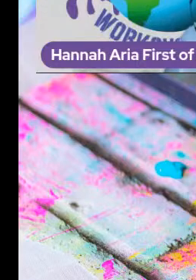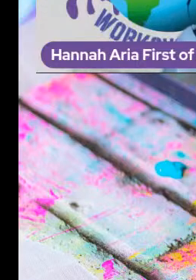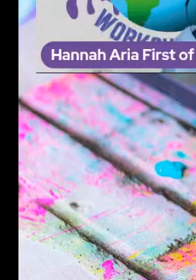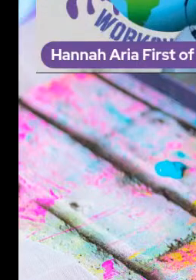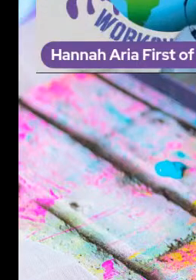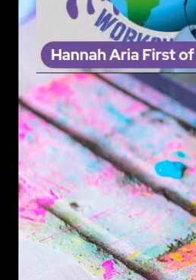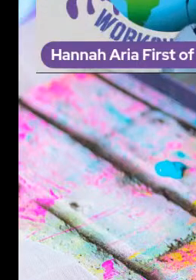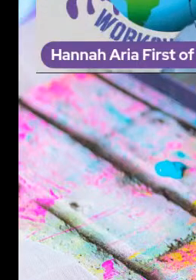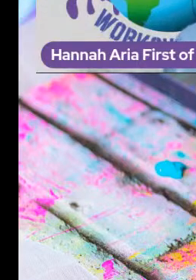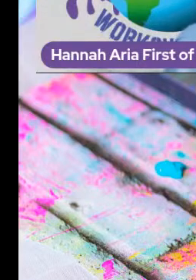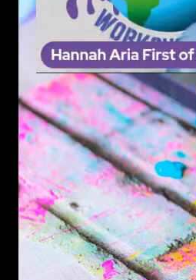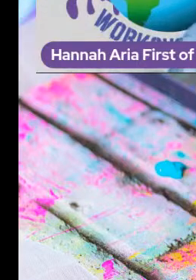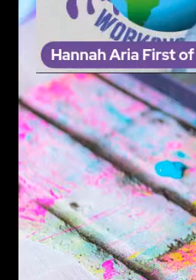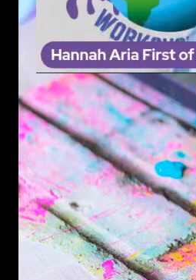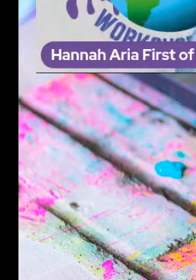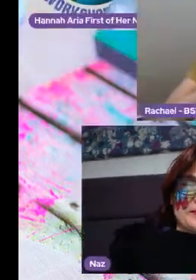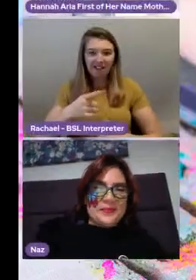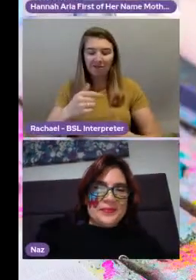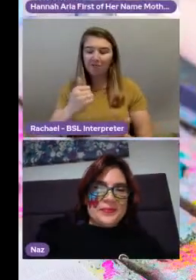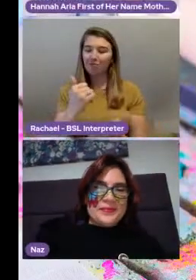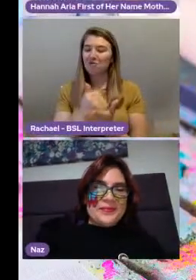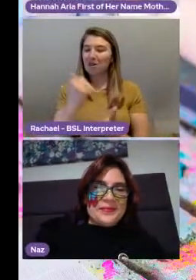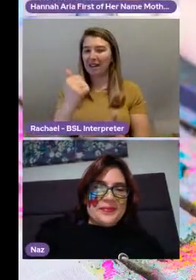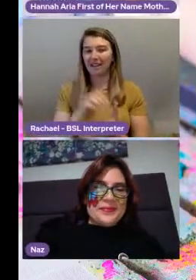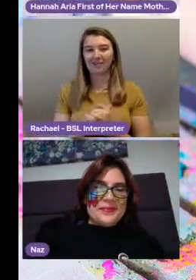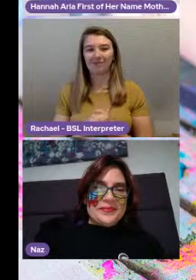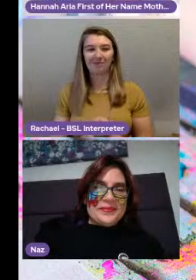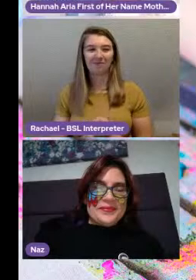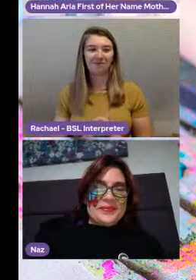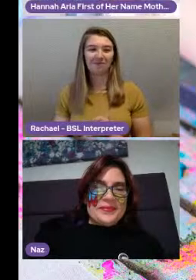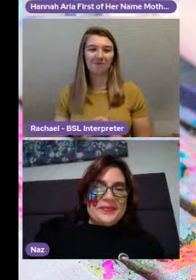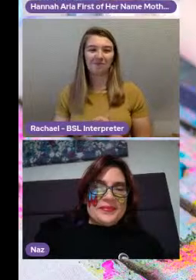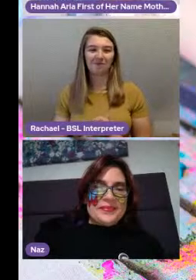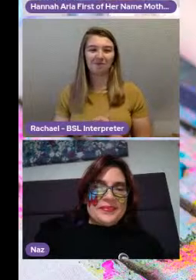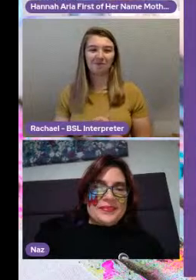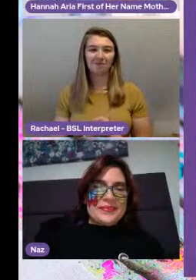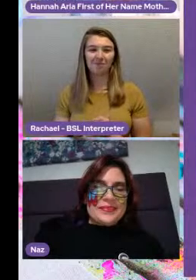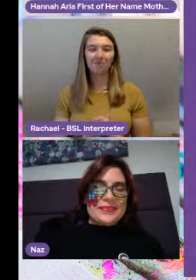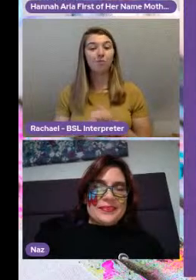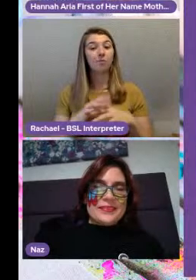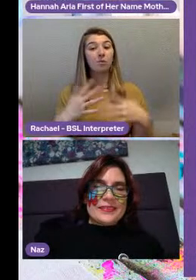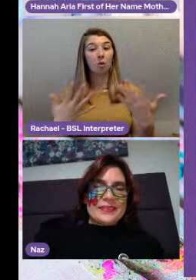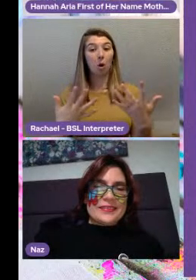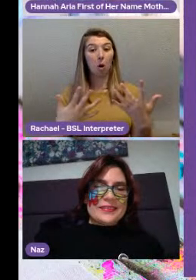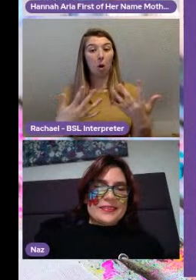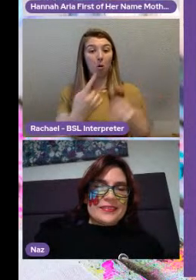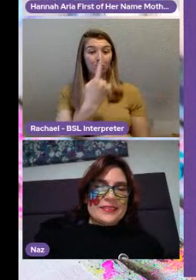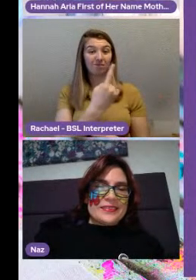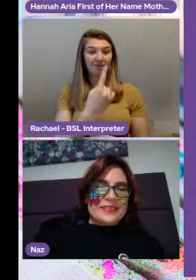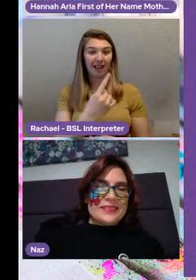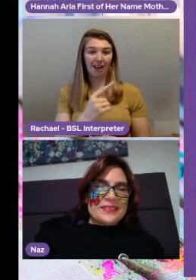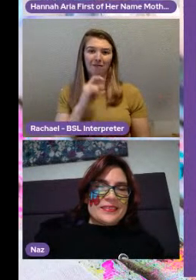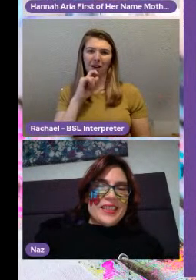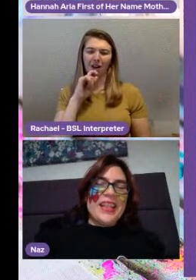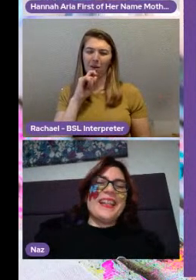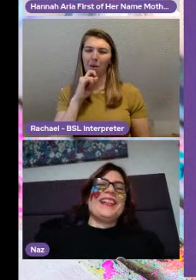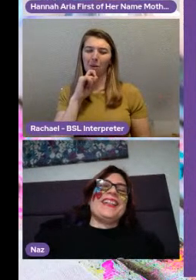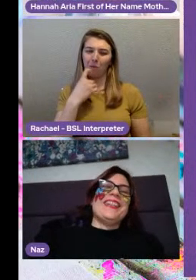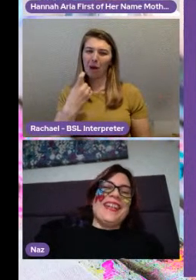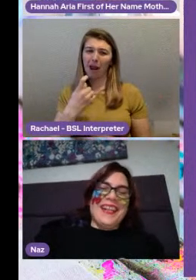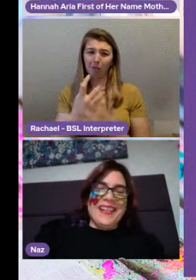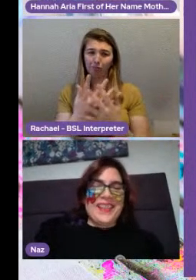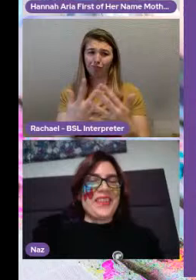Yes. Oh, I love that. That's a great idea. Perfect. So you're going to be an avid pen collector, I feel, aren't you